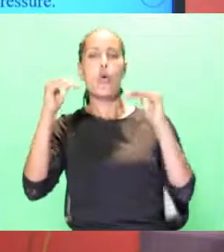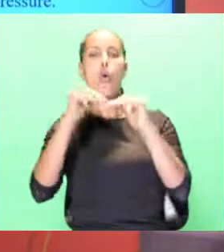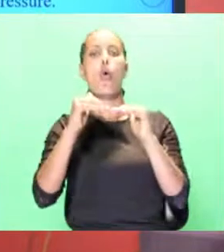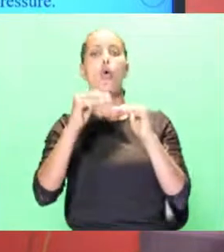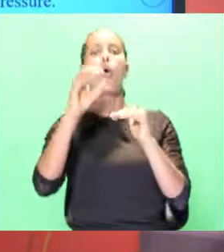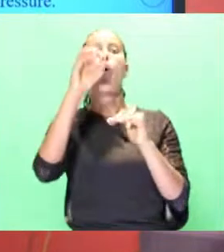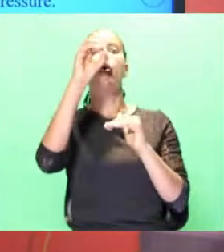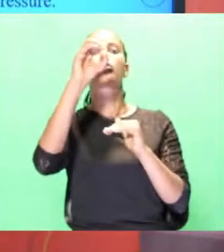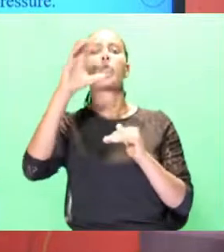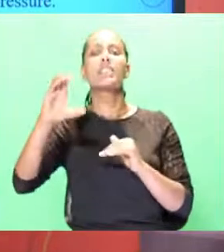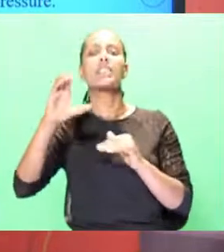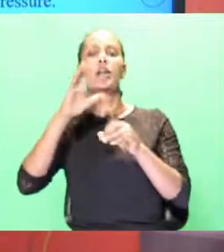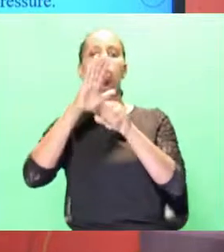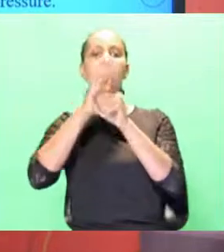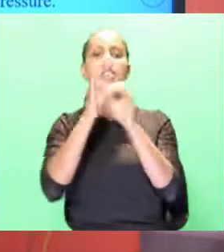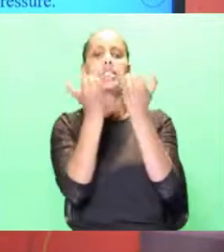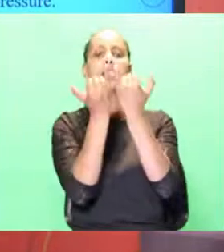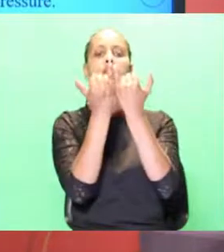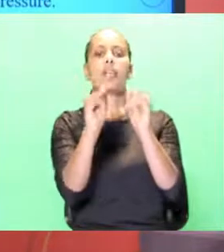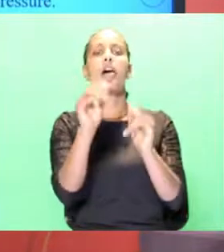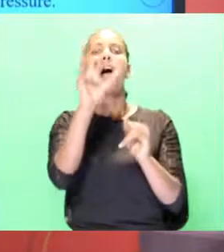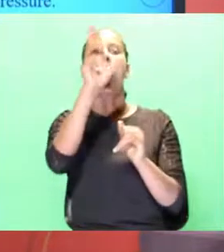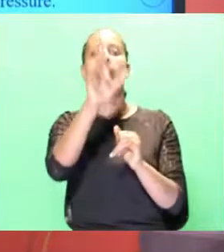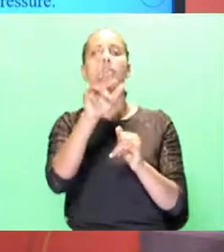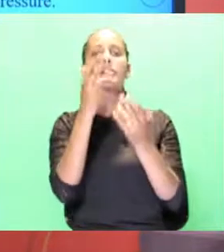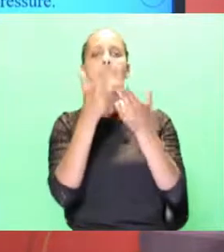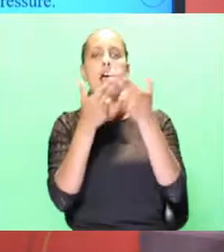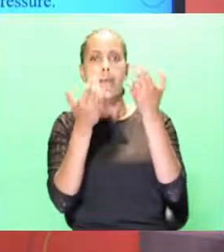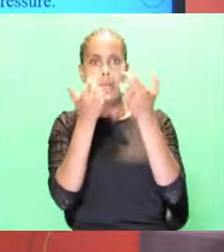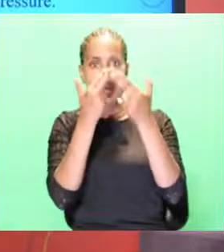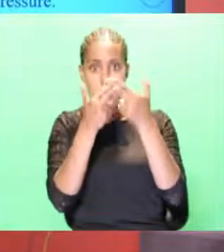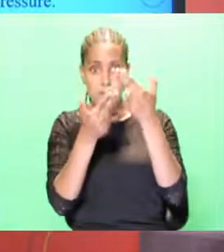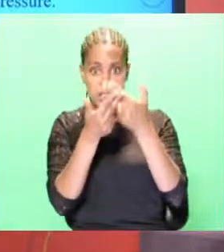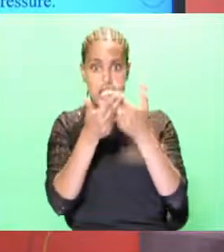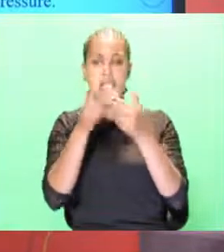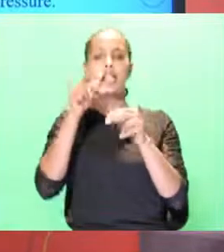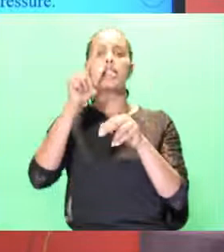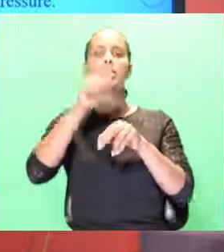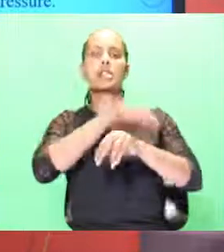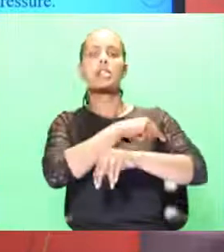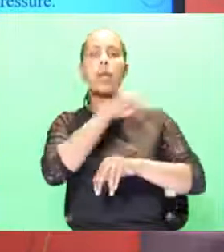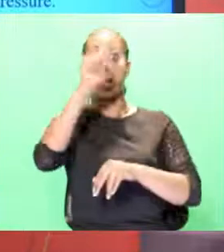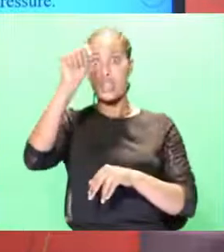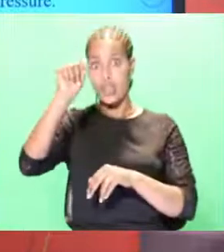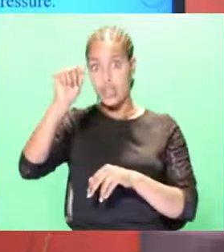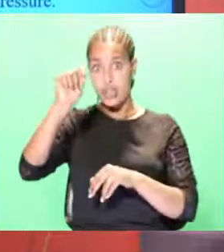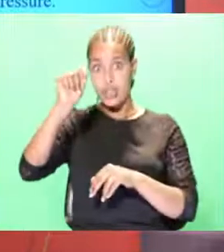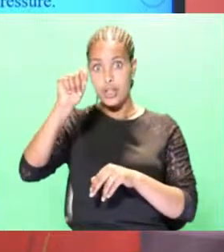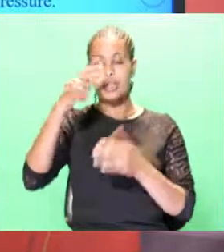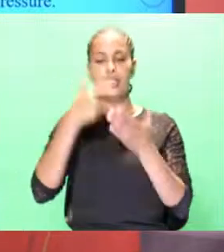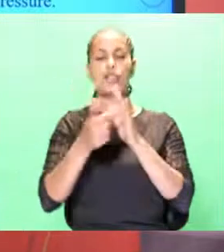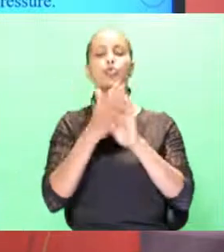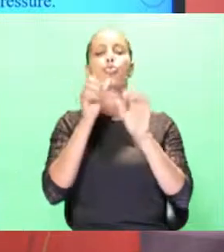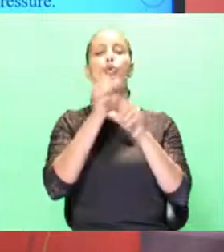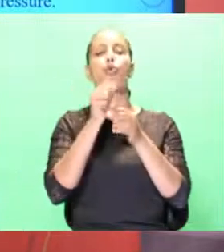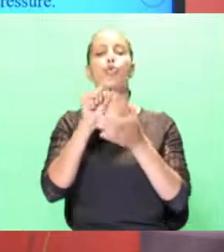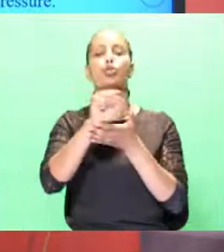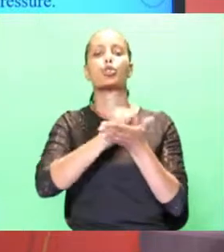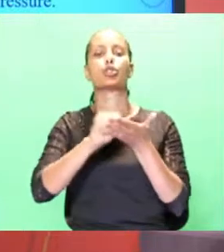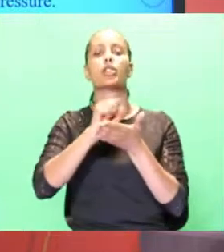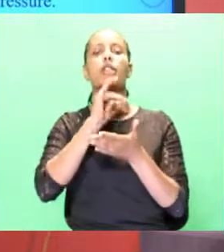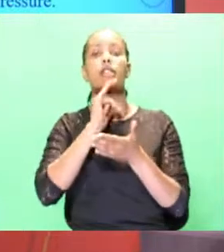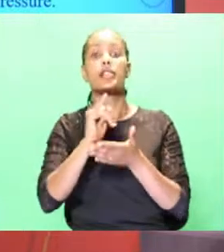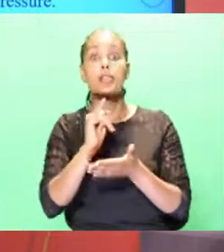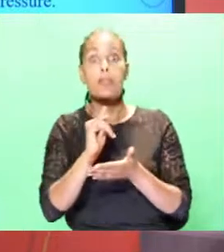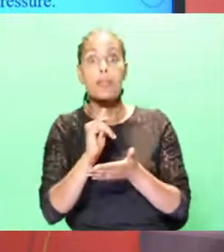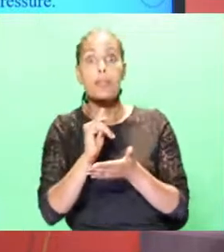equal osmotic pressure divided by R times temperature. Osmotic pressure of this solution